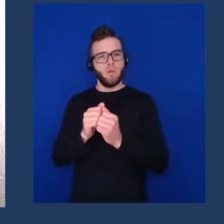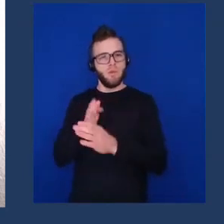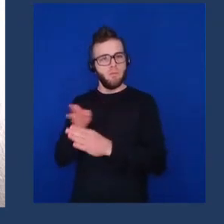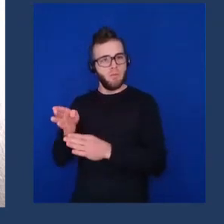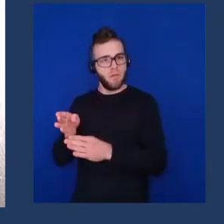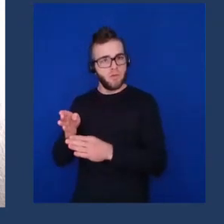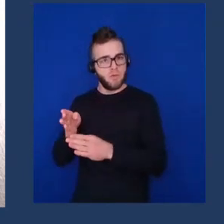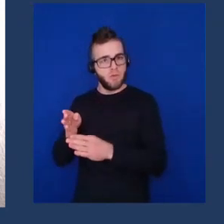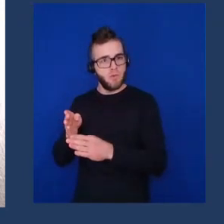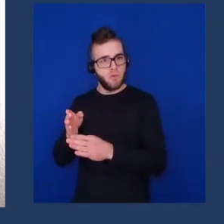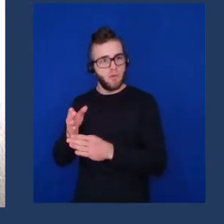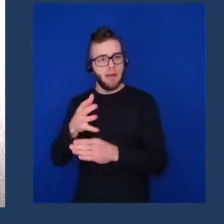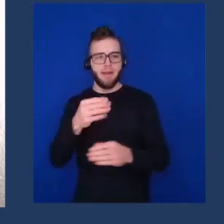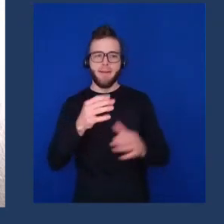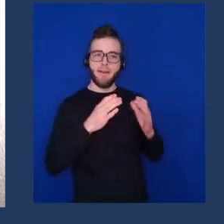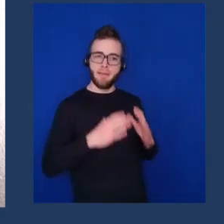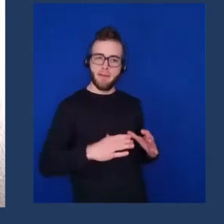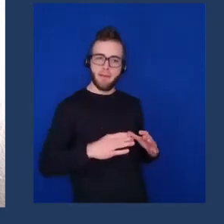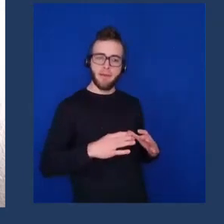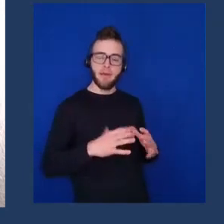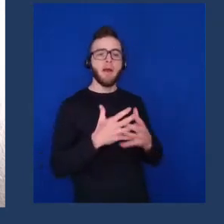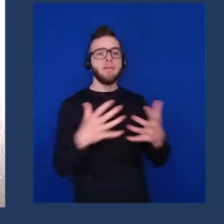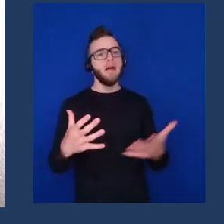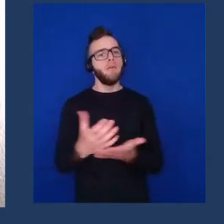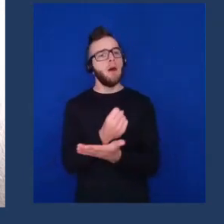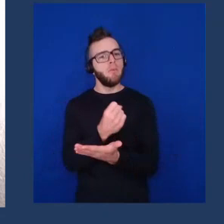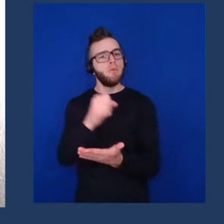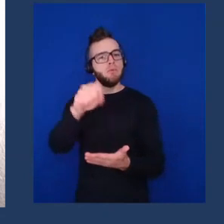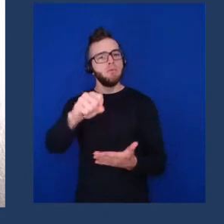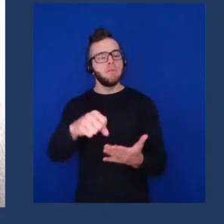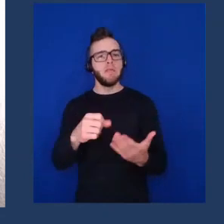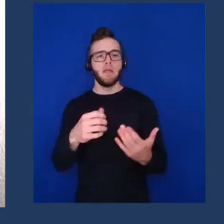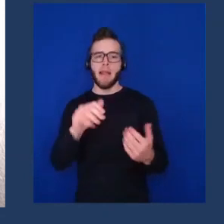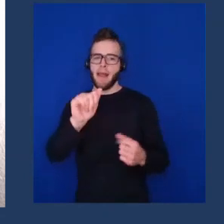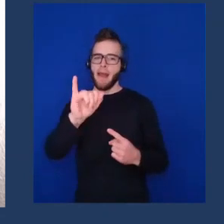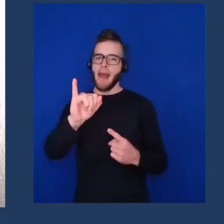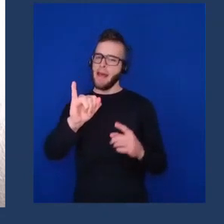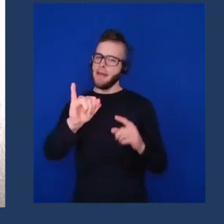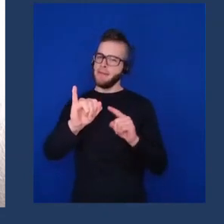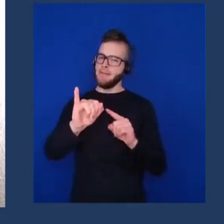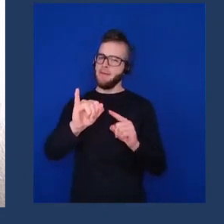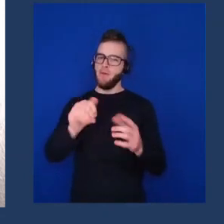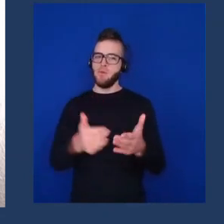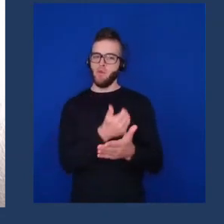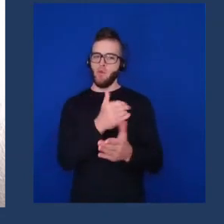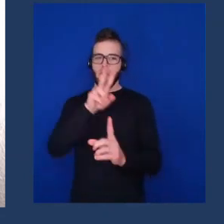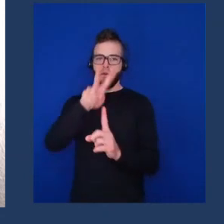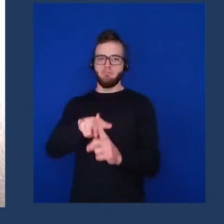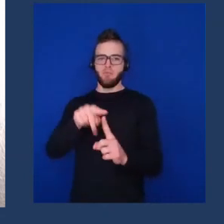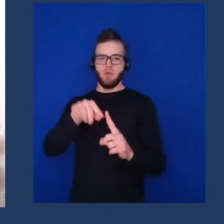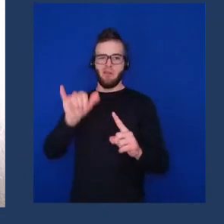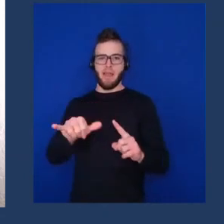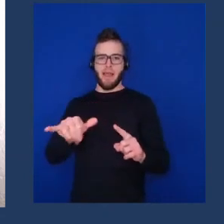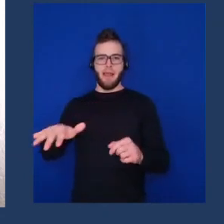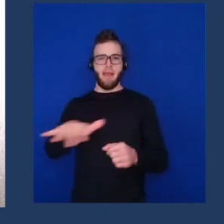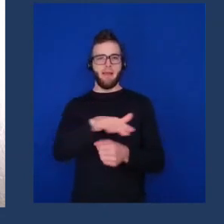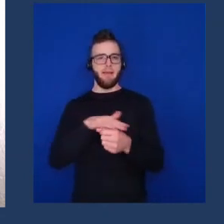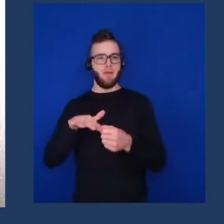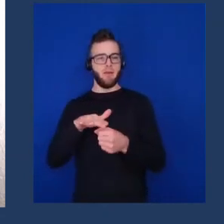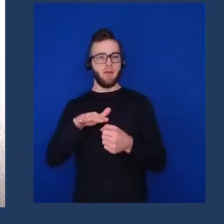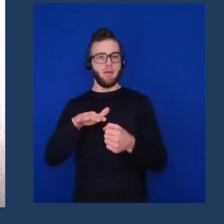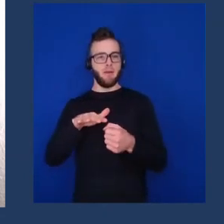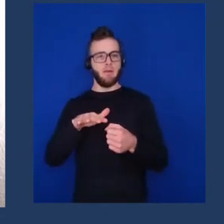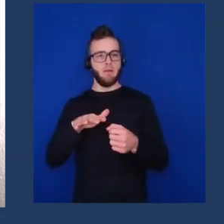opportunity. It's very much a new area of AI, but it's certainly one that the AI for